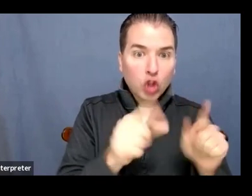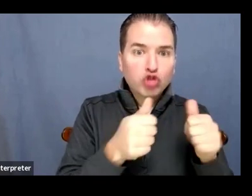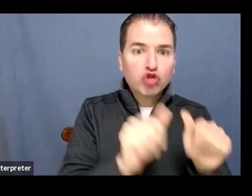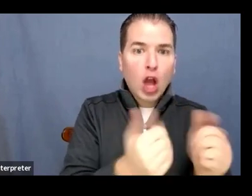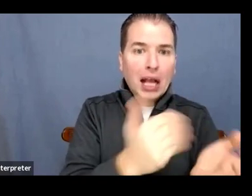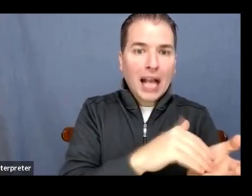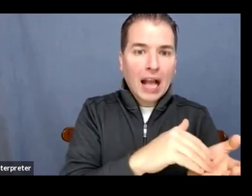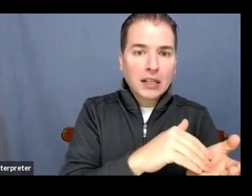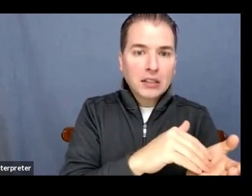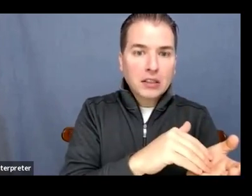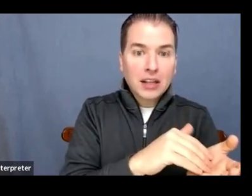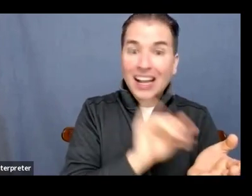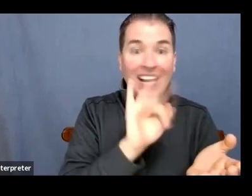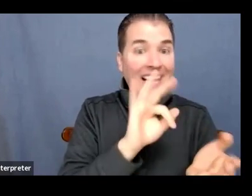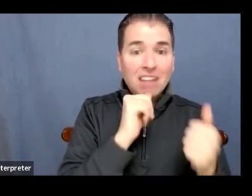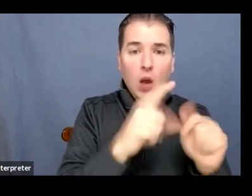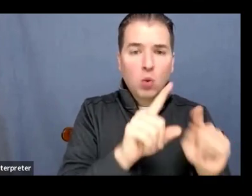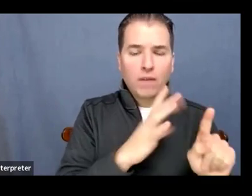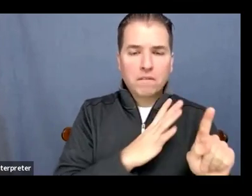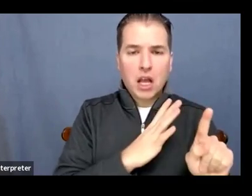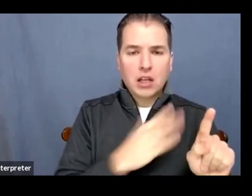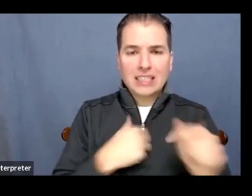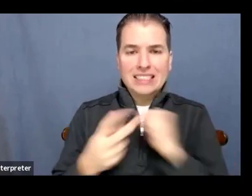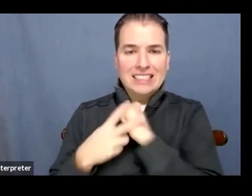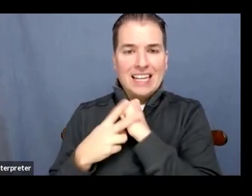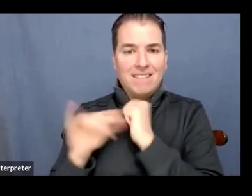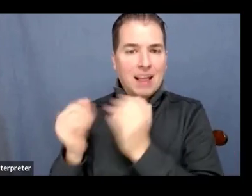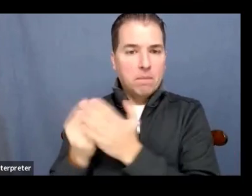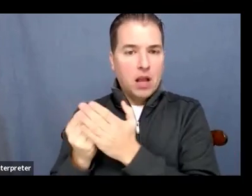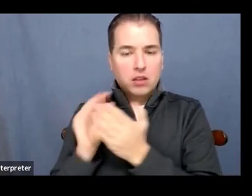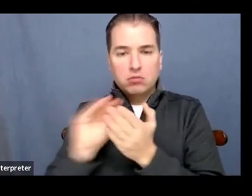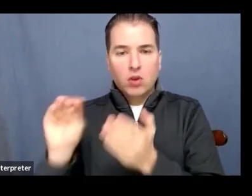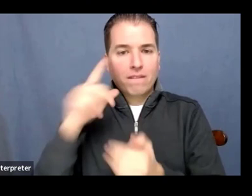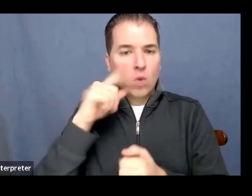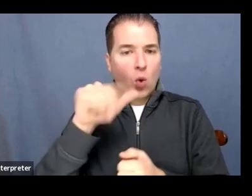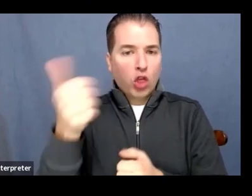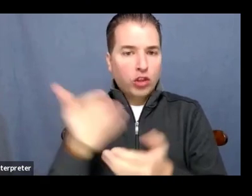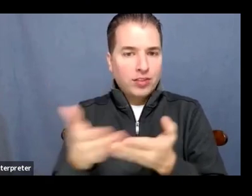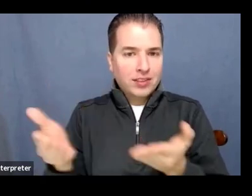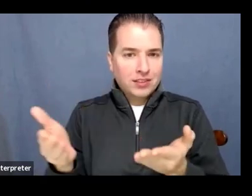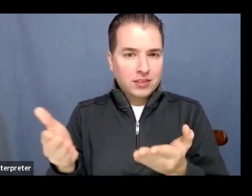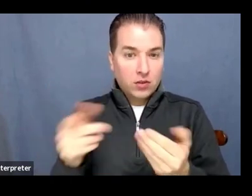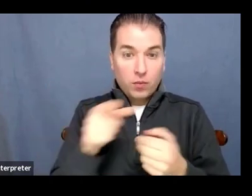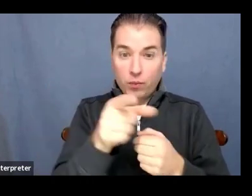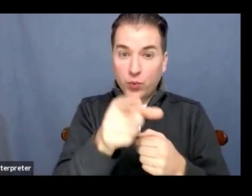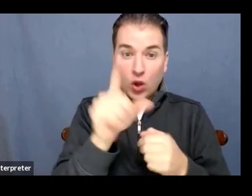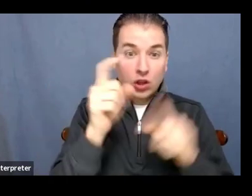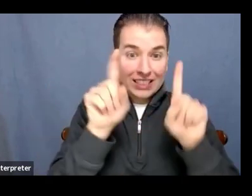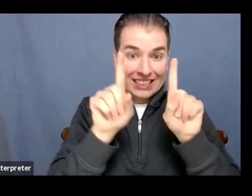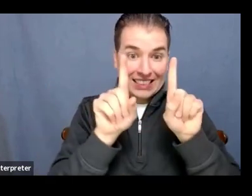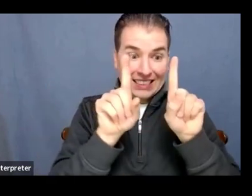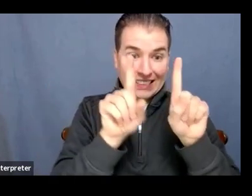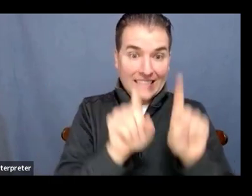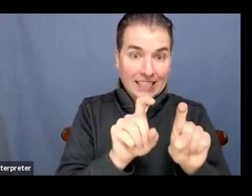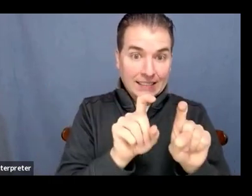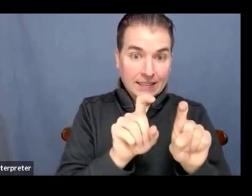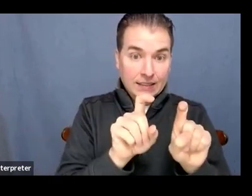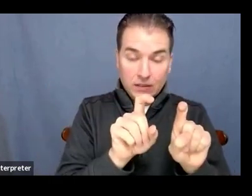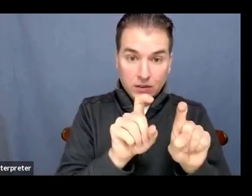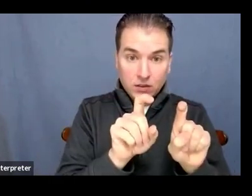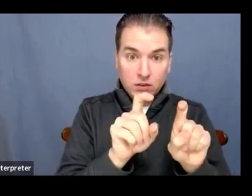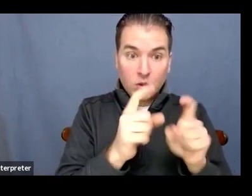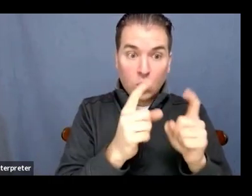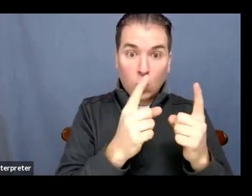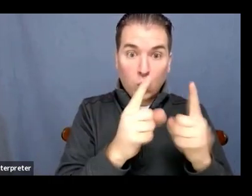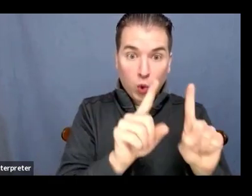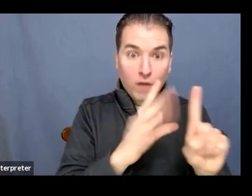on it. So bottom line is testing it and being disciplined and then doing what works and less